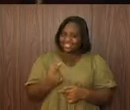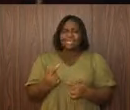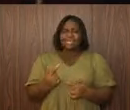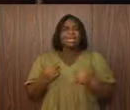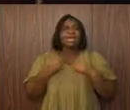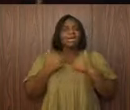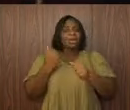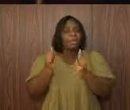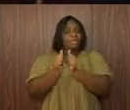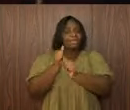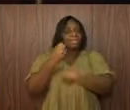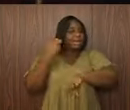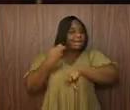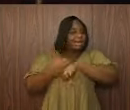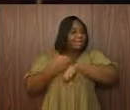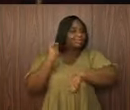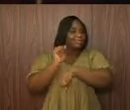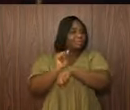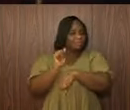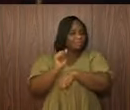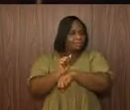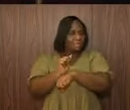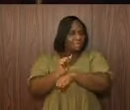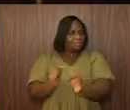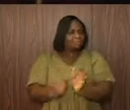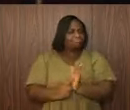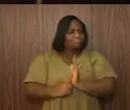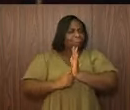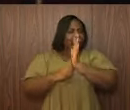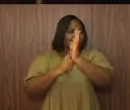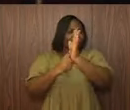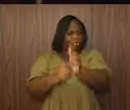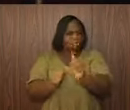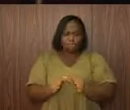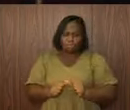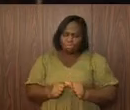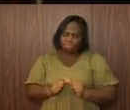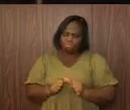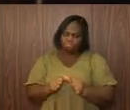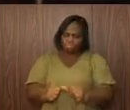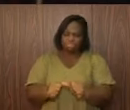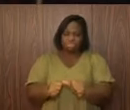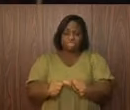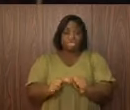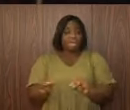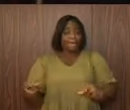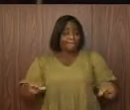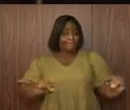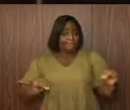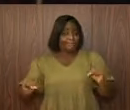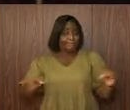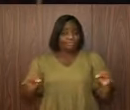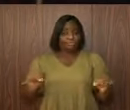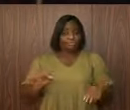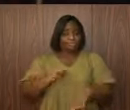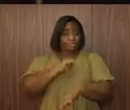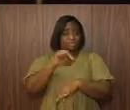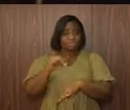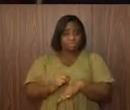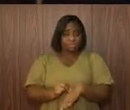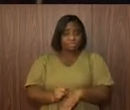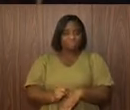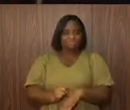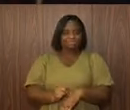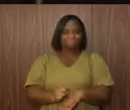work, dedication, and continued prudence in the management of the affairs of our nation, we